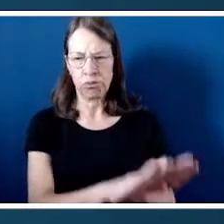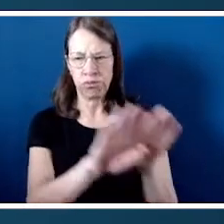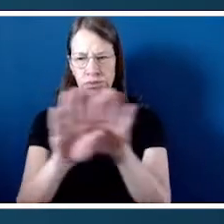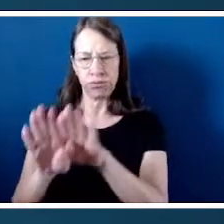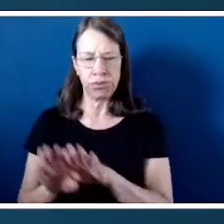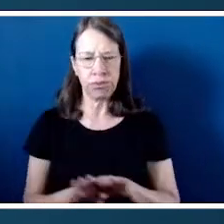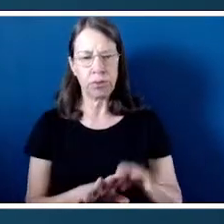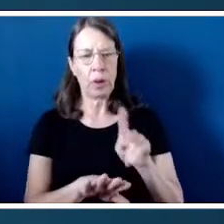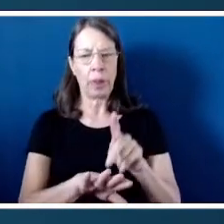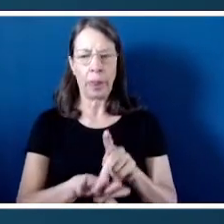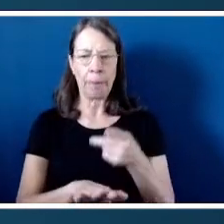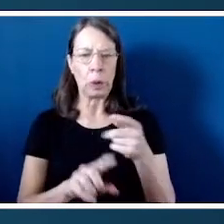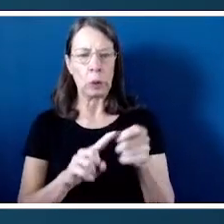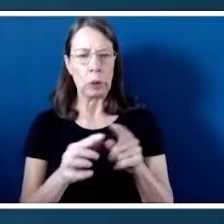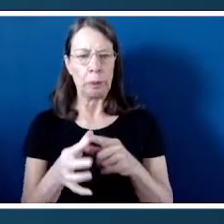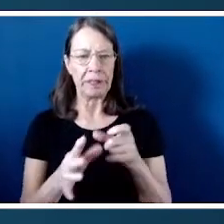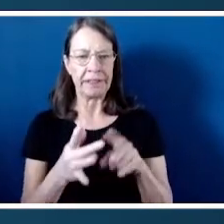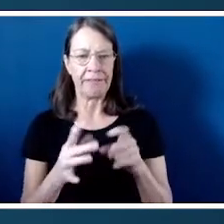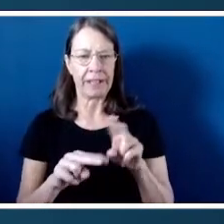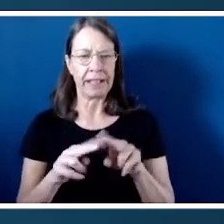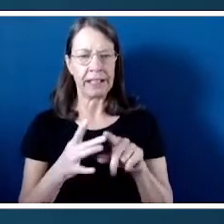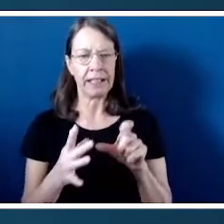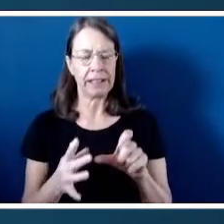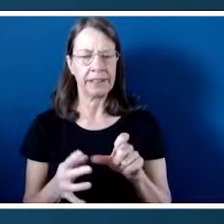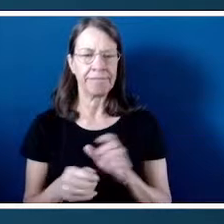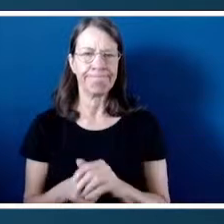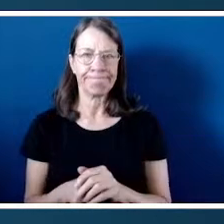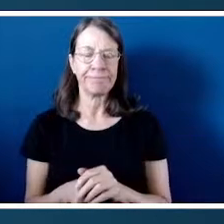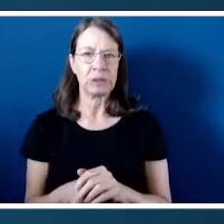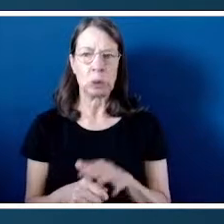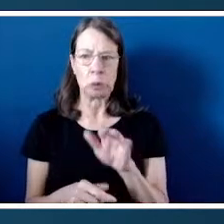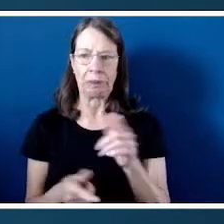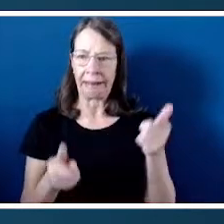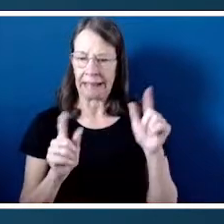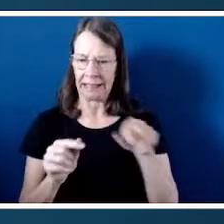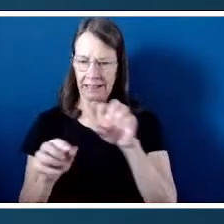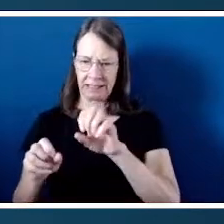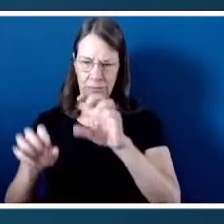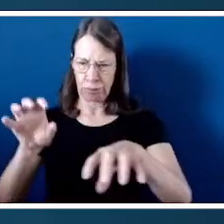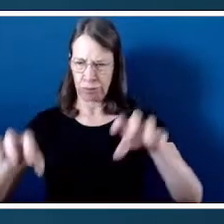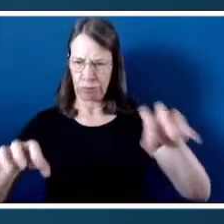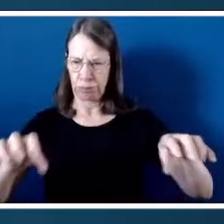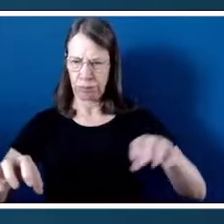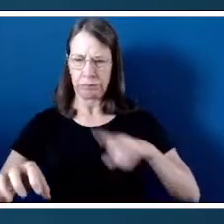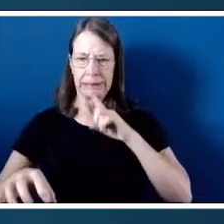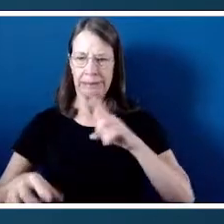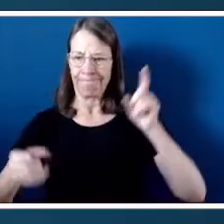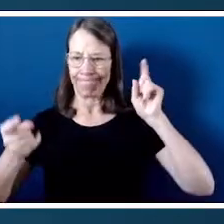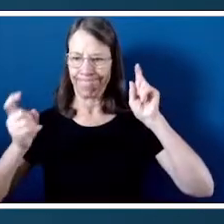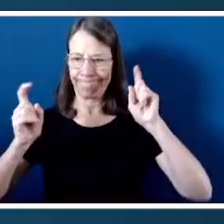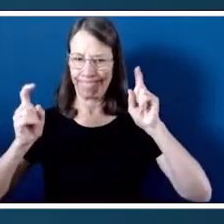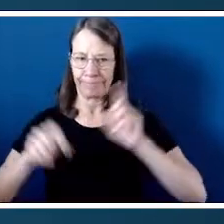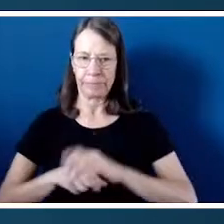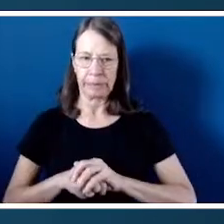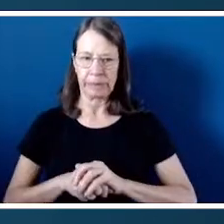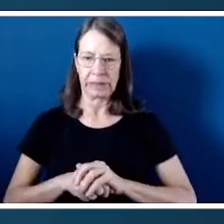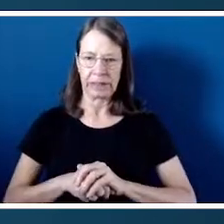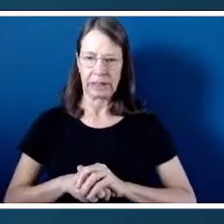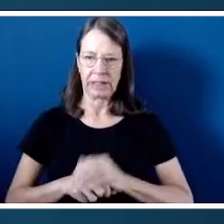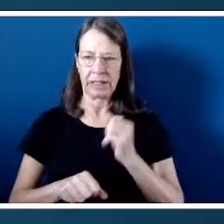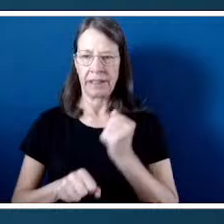our leaders have expressed their deep anxiety with the growing intensity of this geopolitical